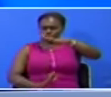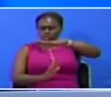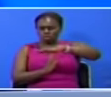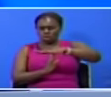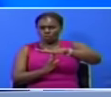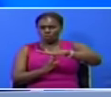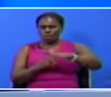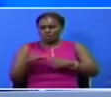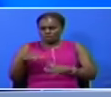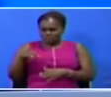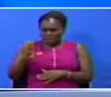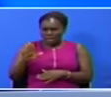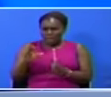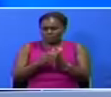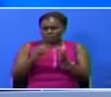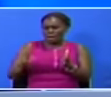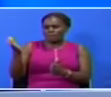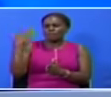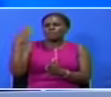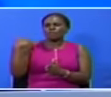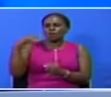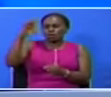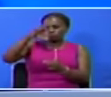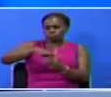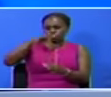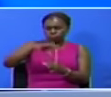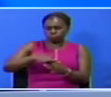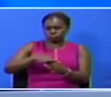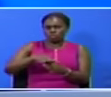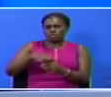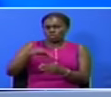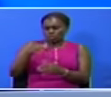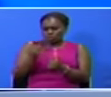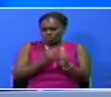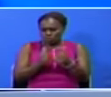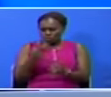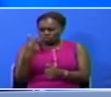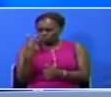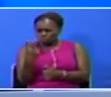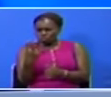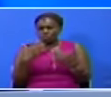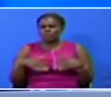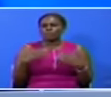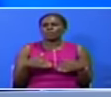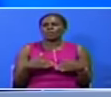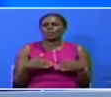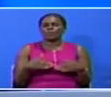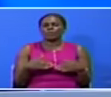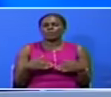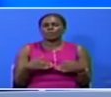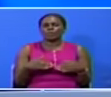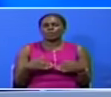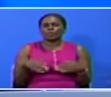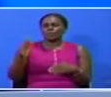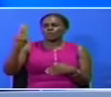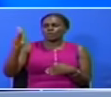from Pakistan was eliminated early on in the voting, leaving the tight race between Dr. Tedros and Dr. David Nabarro of the